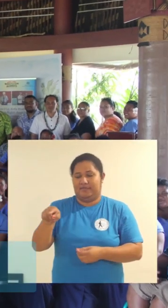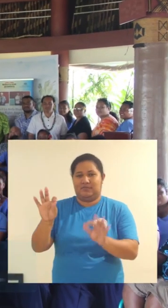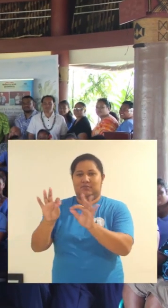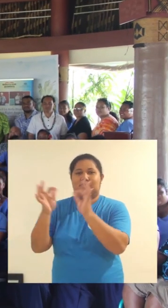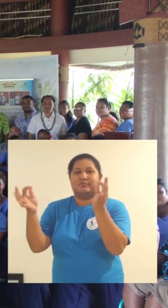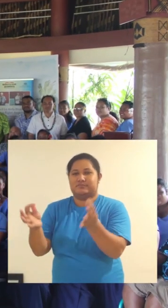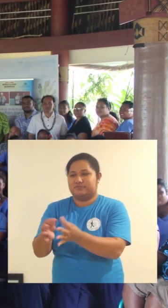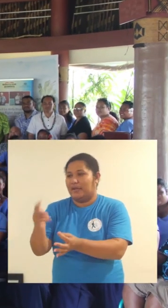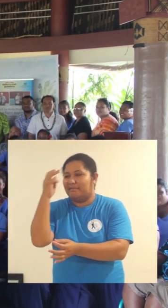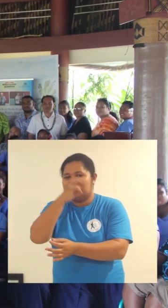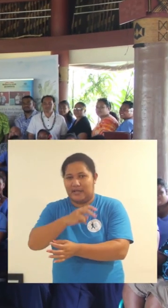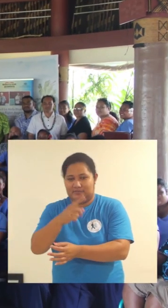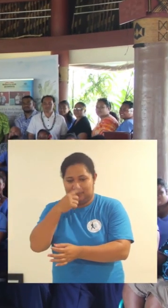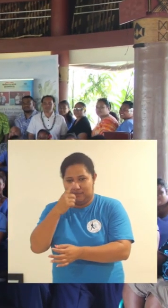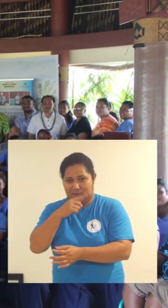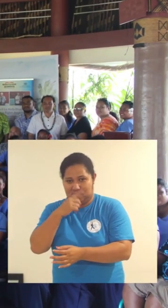was